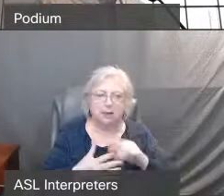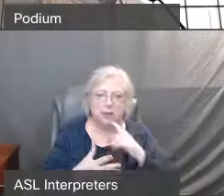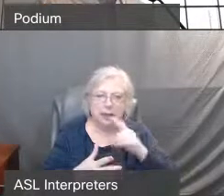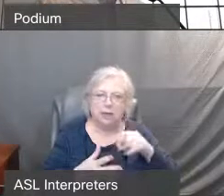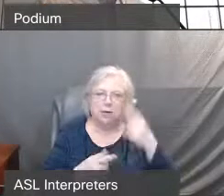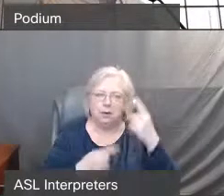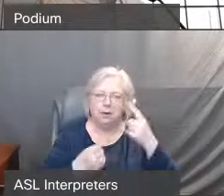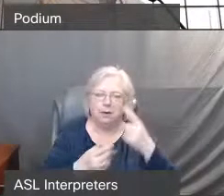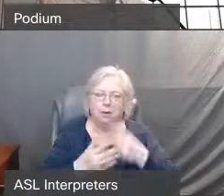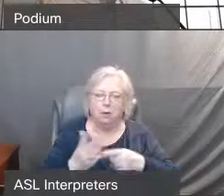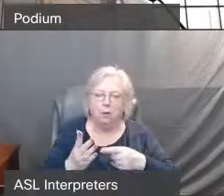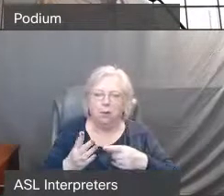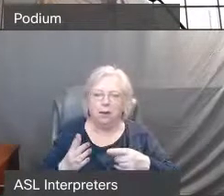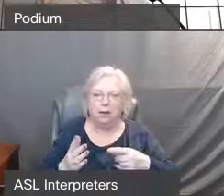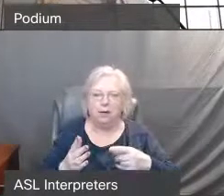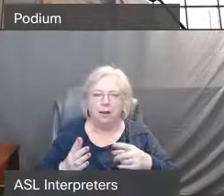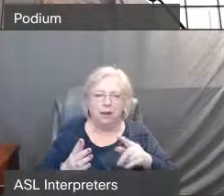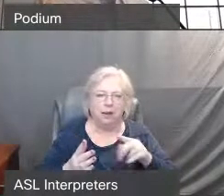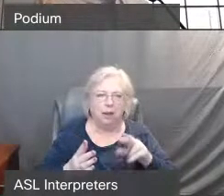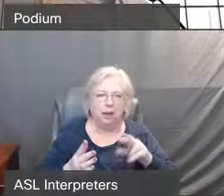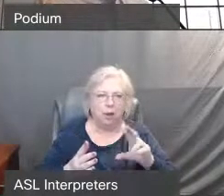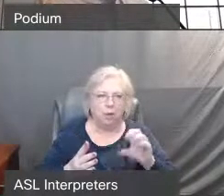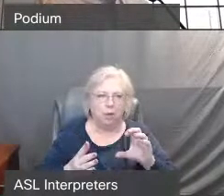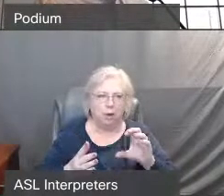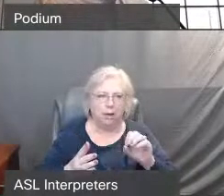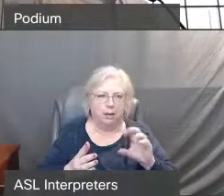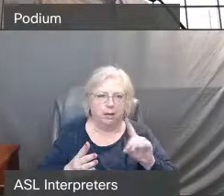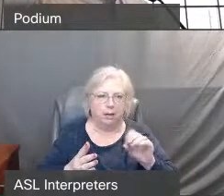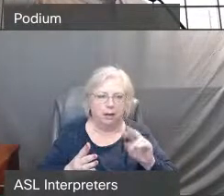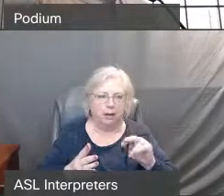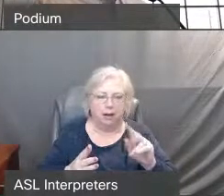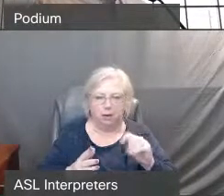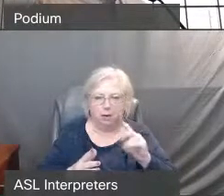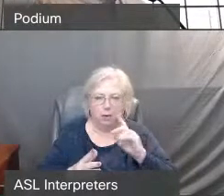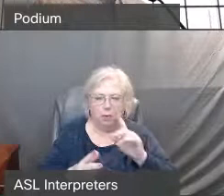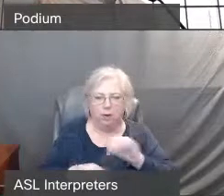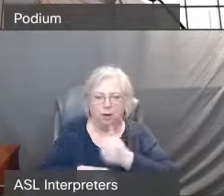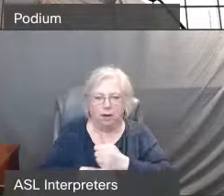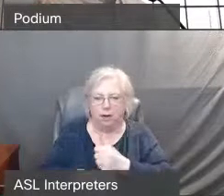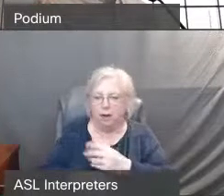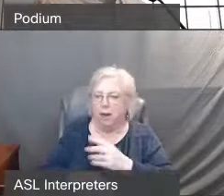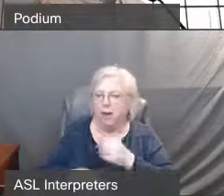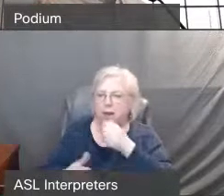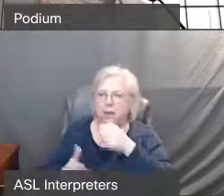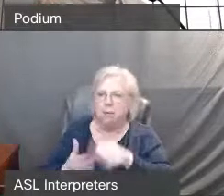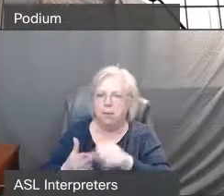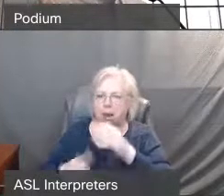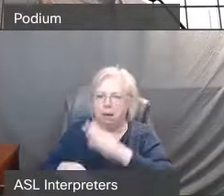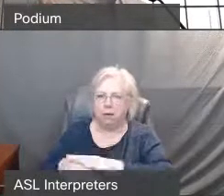So Also the mail notification, right?